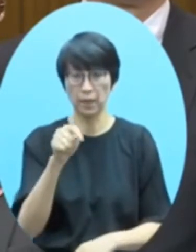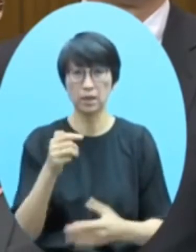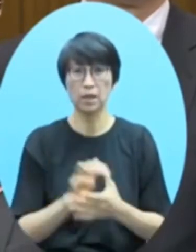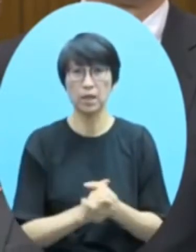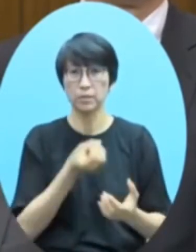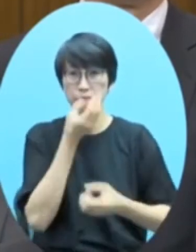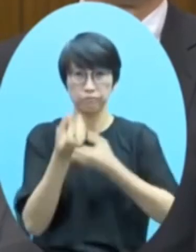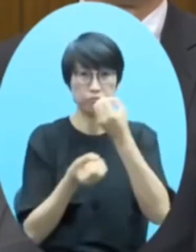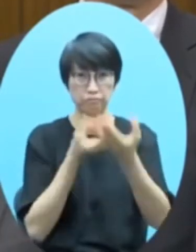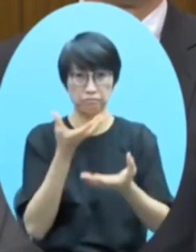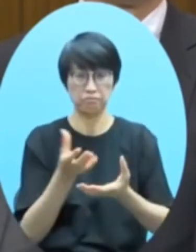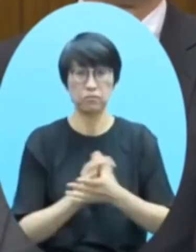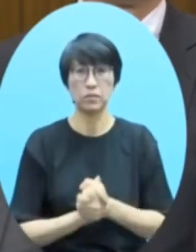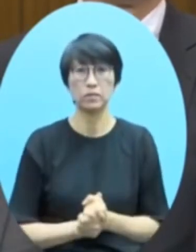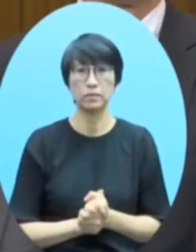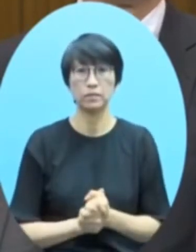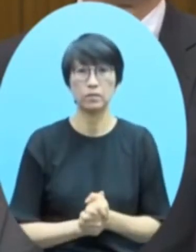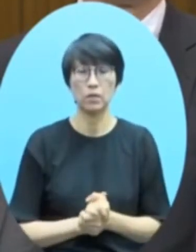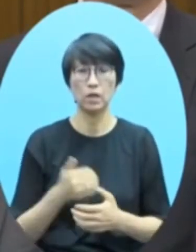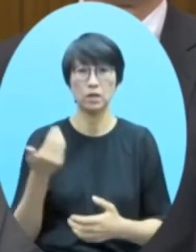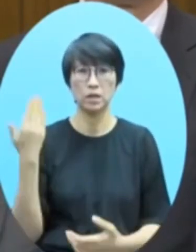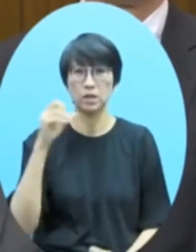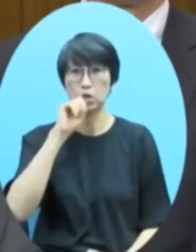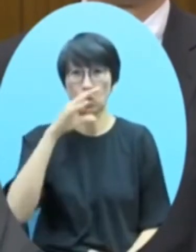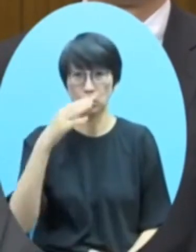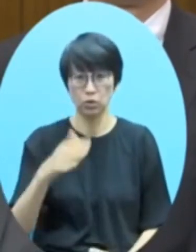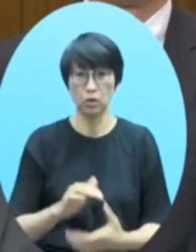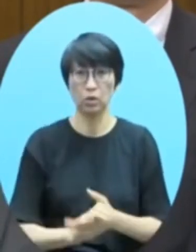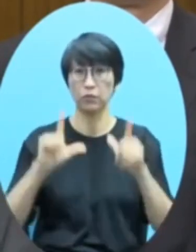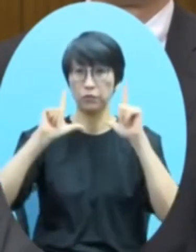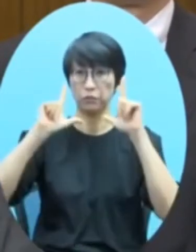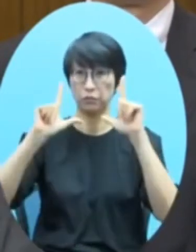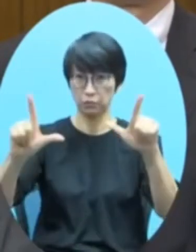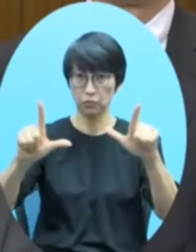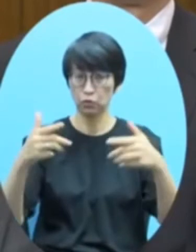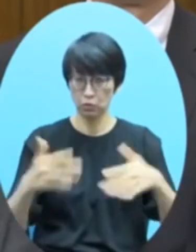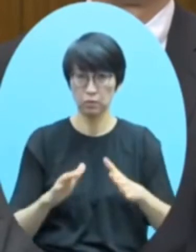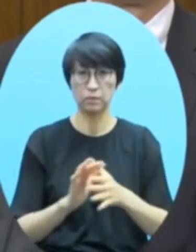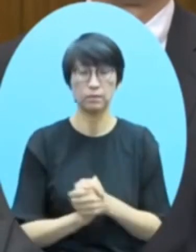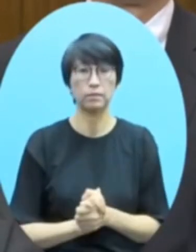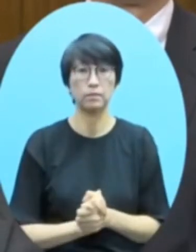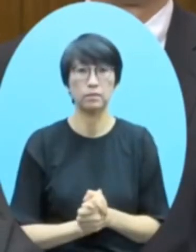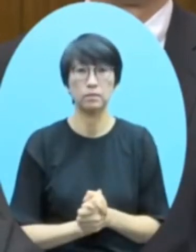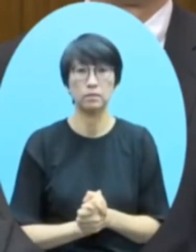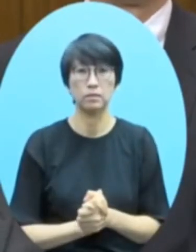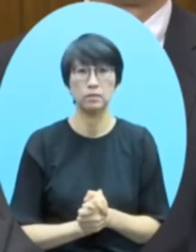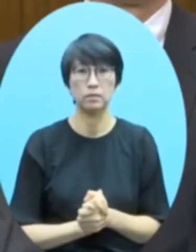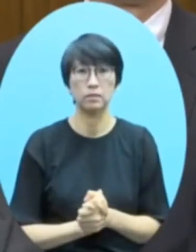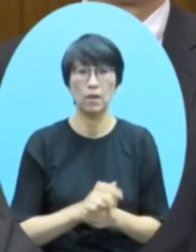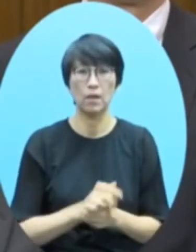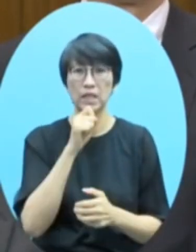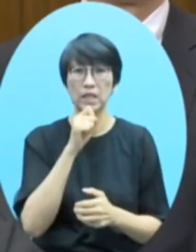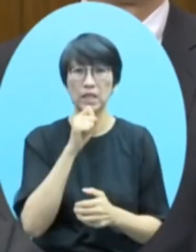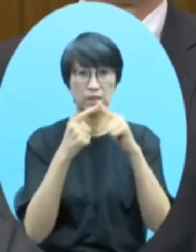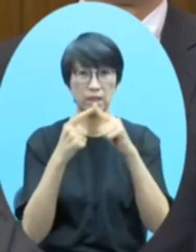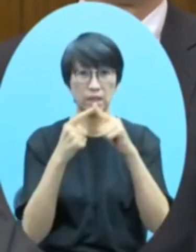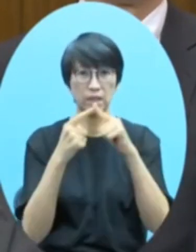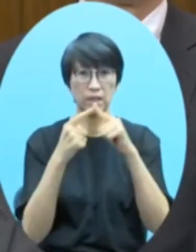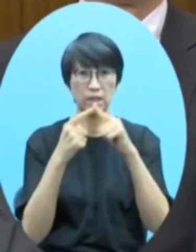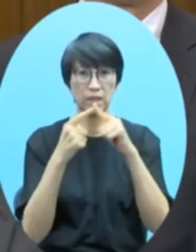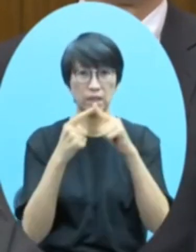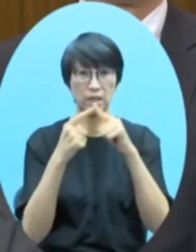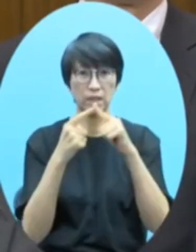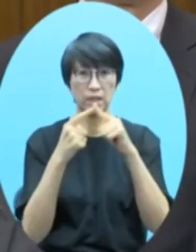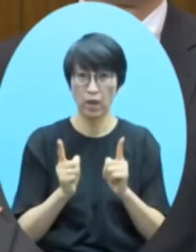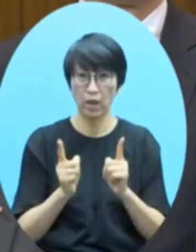demands, we have said we have responded to those demands. Some people may